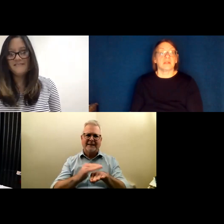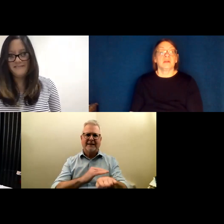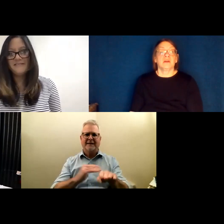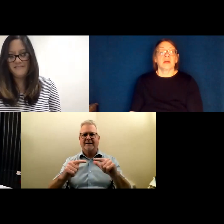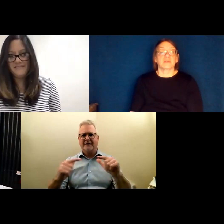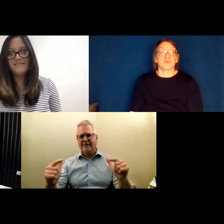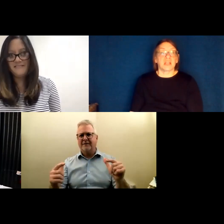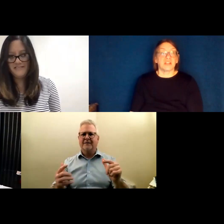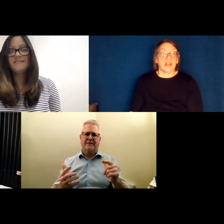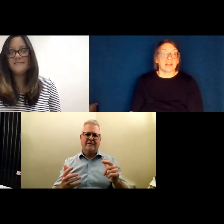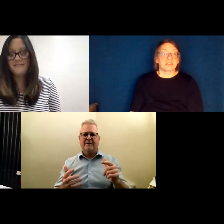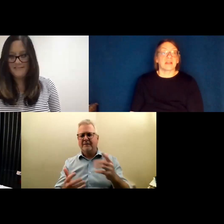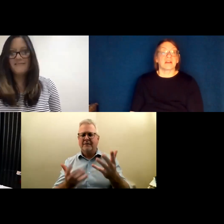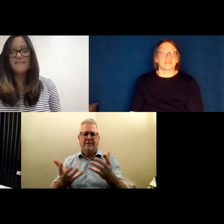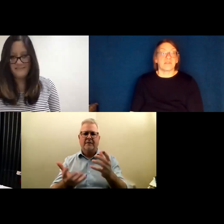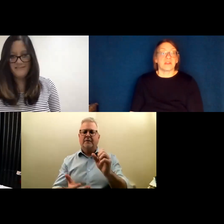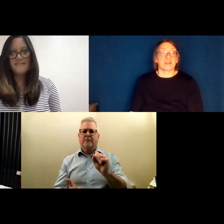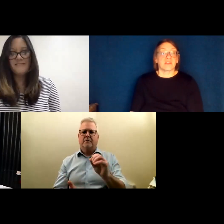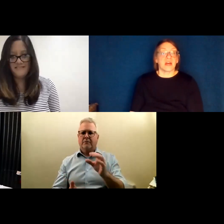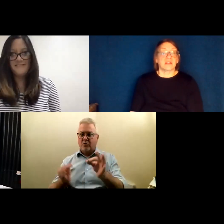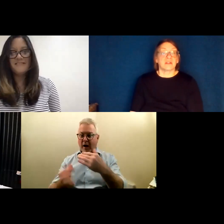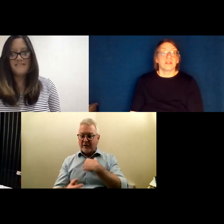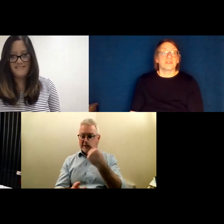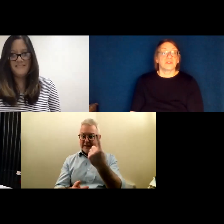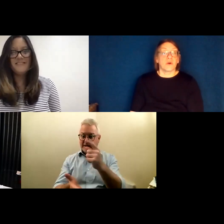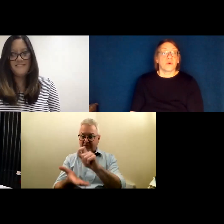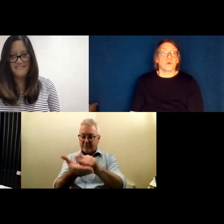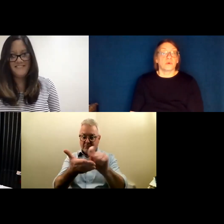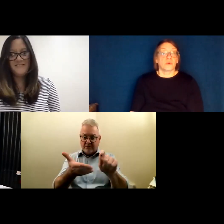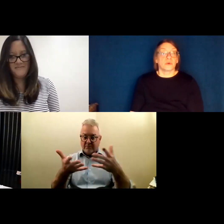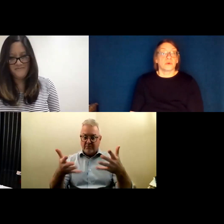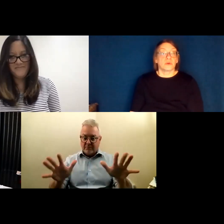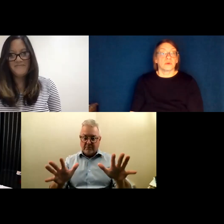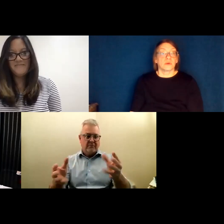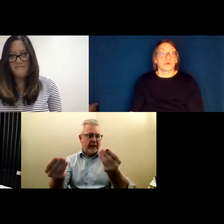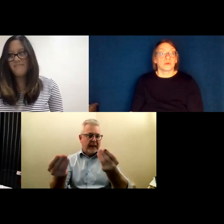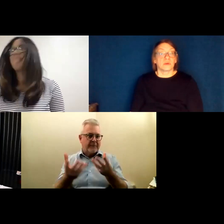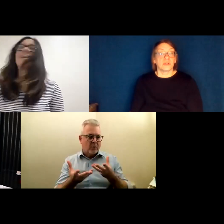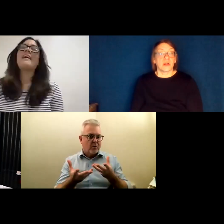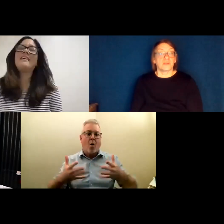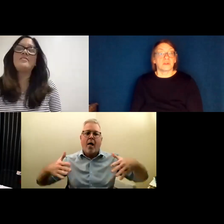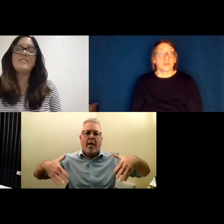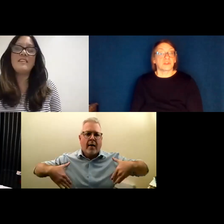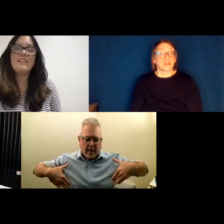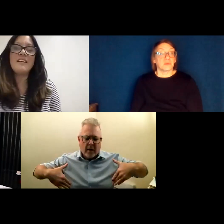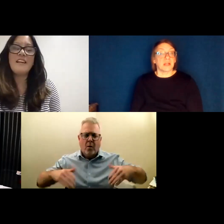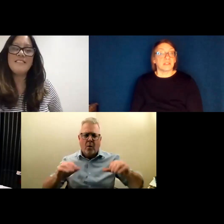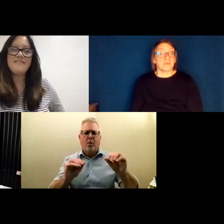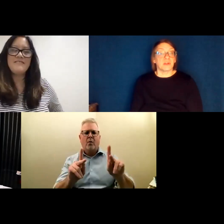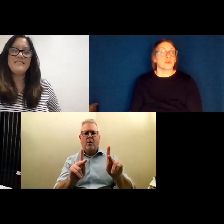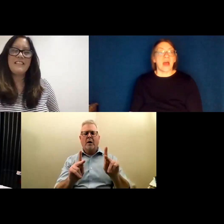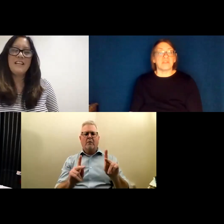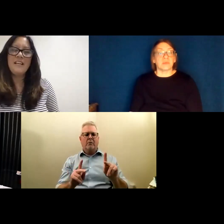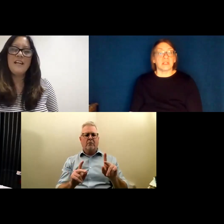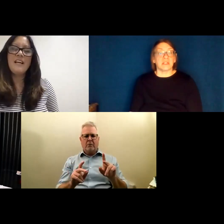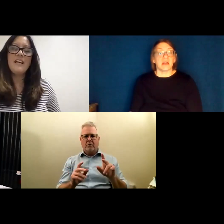department and communication access and things like that. So are you when you're going to be writing something,